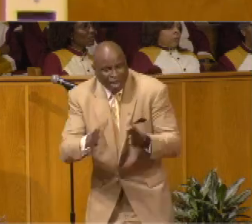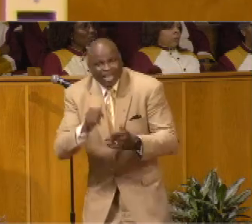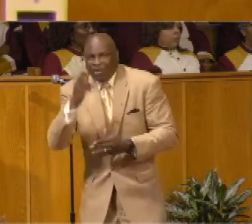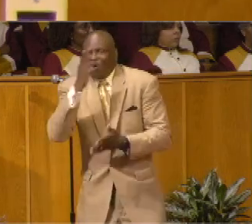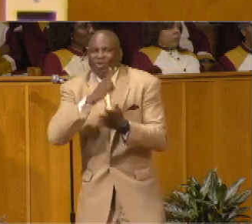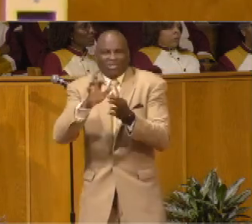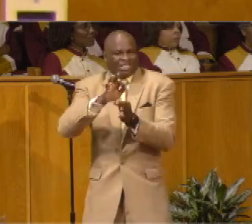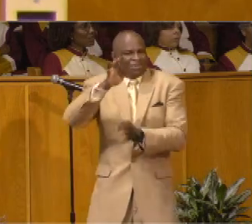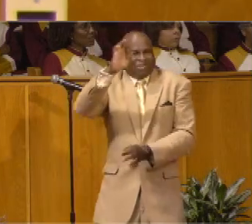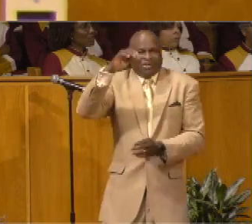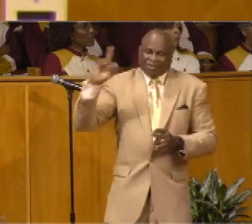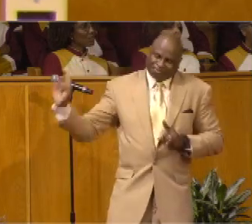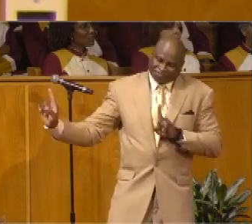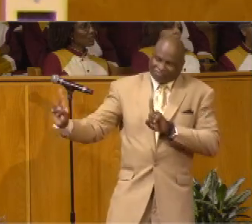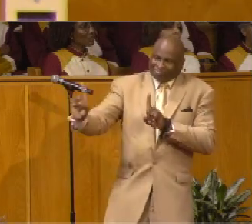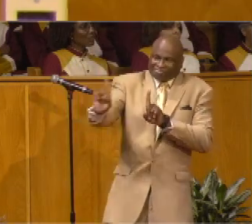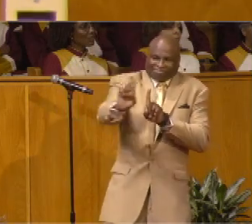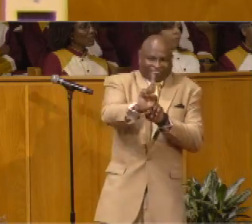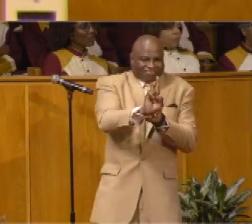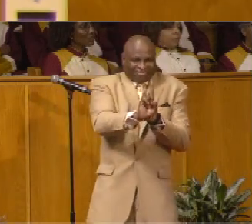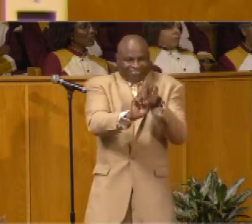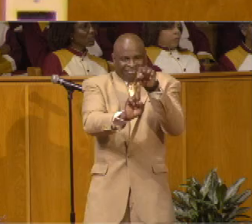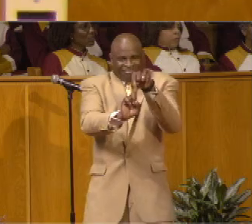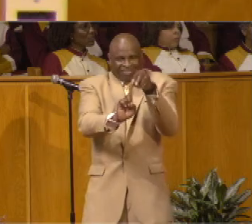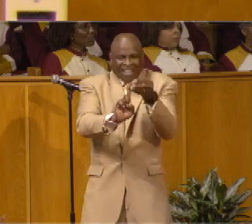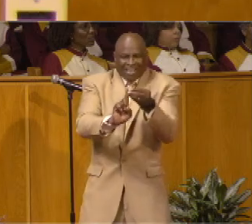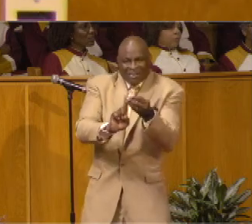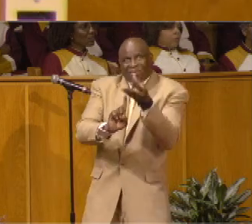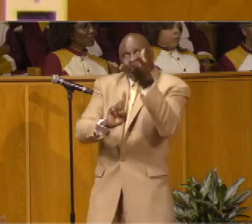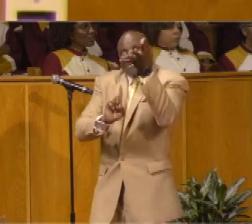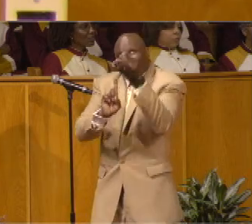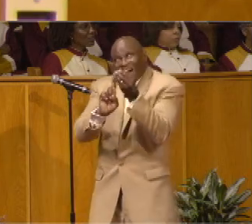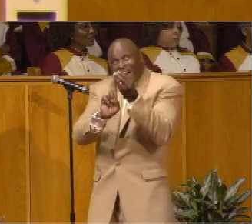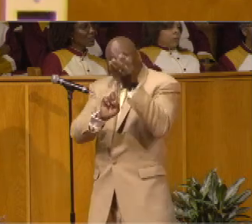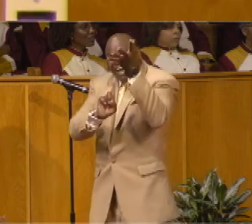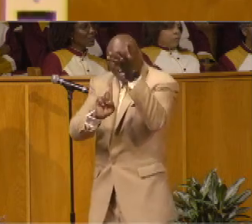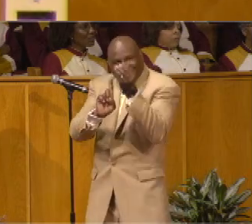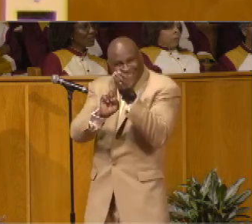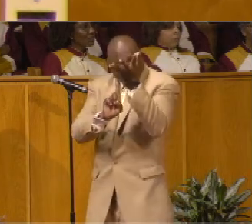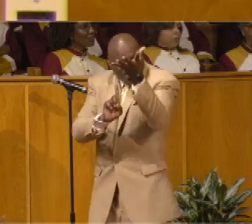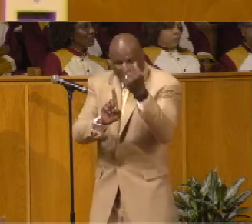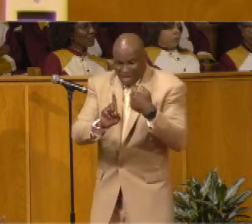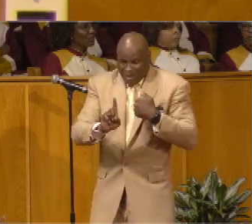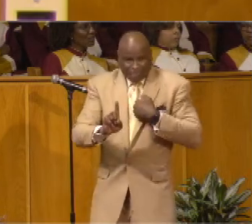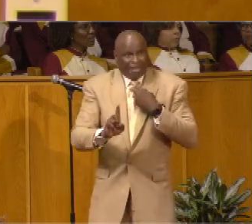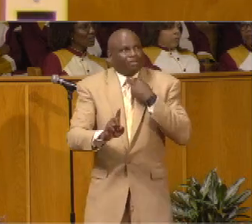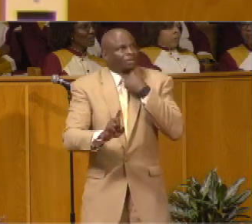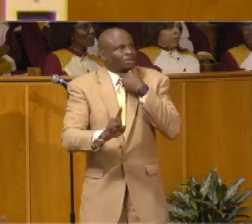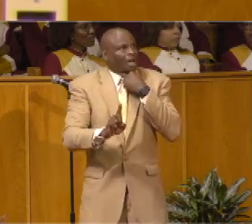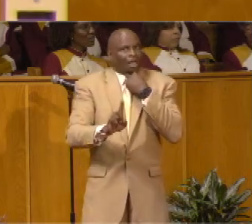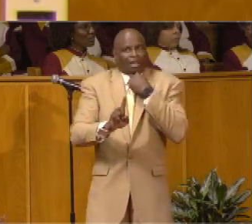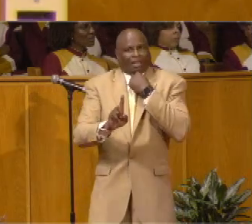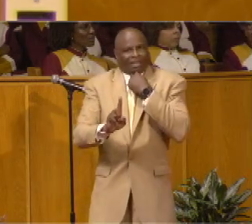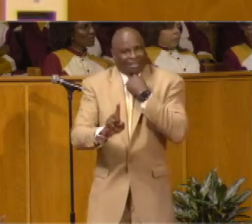Holy Spirit intercedes with glossolalia that you don't always understand.